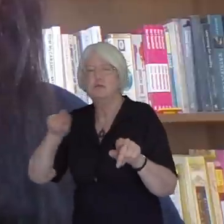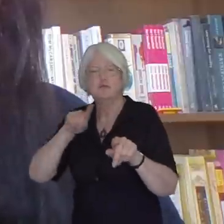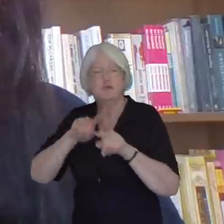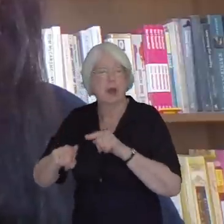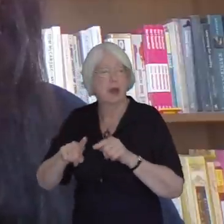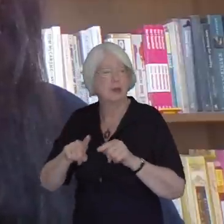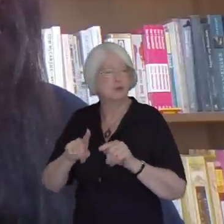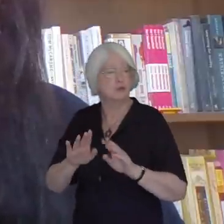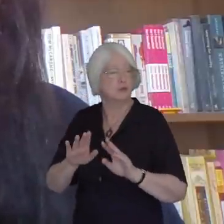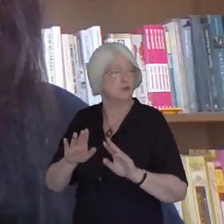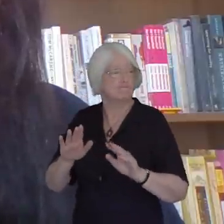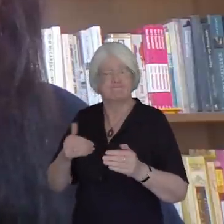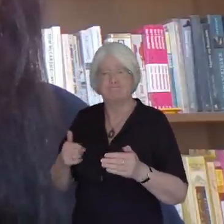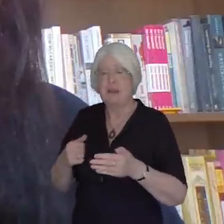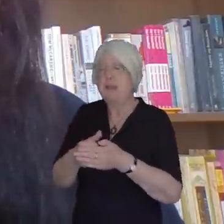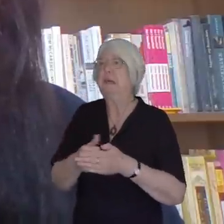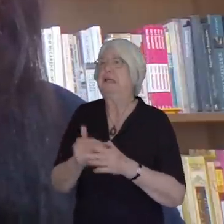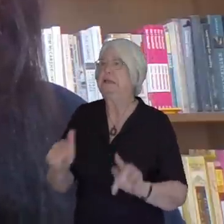of this deadly virus.